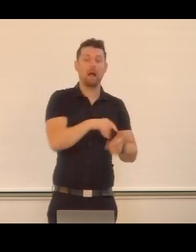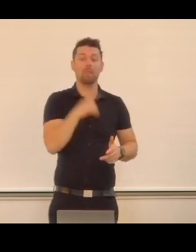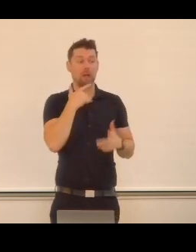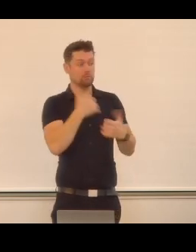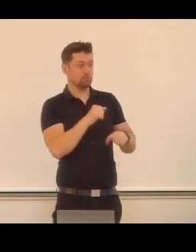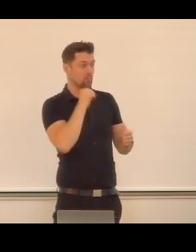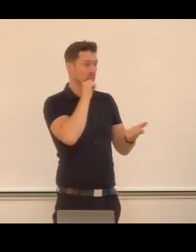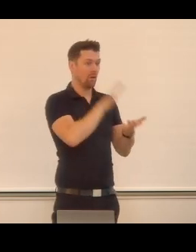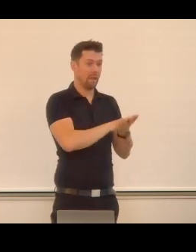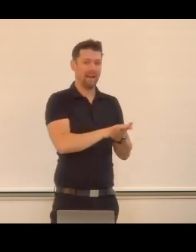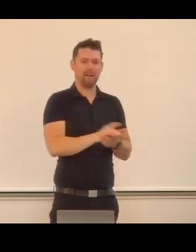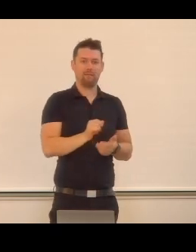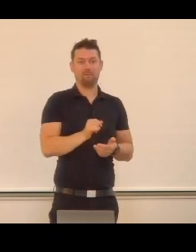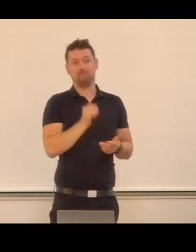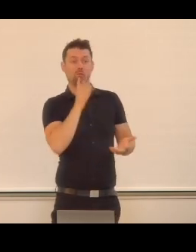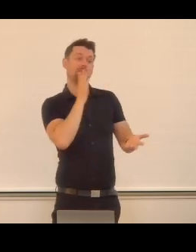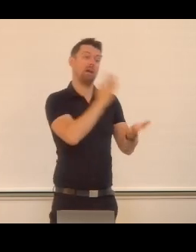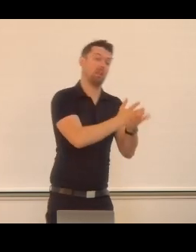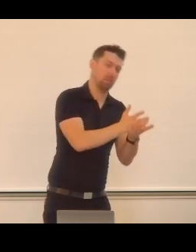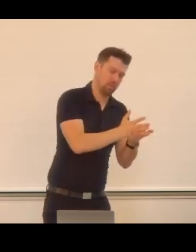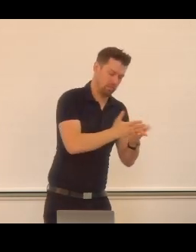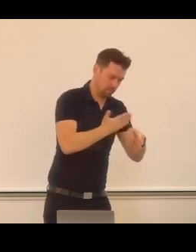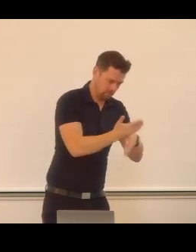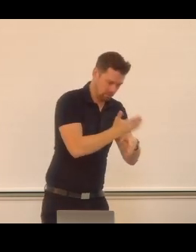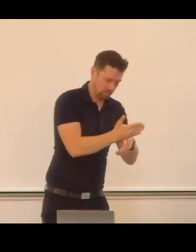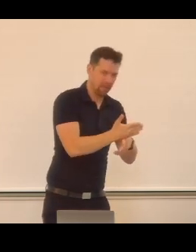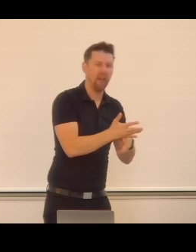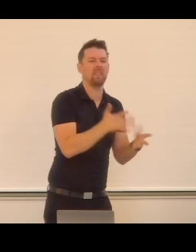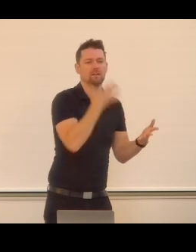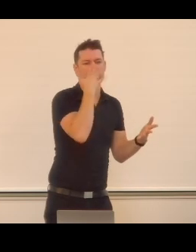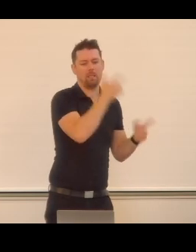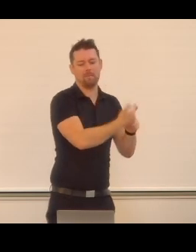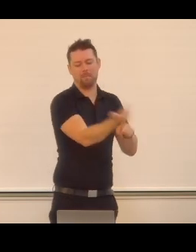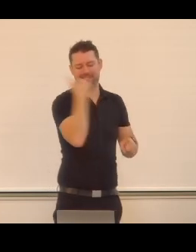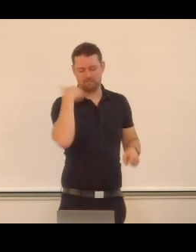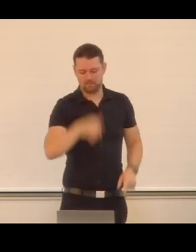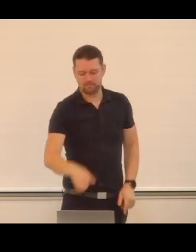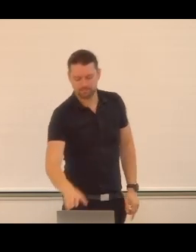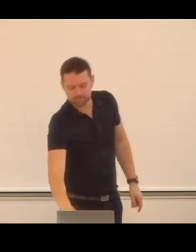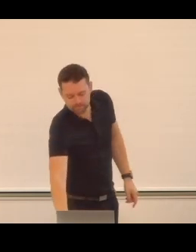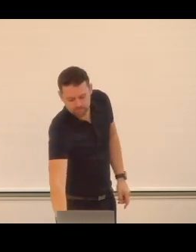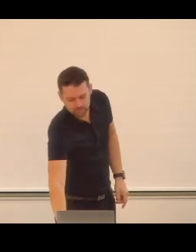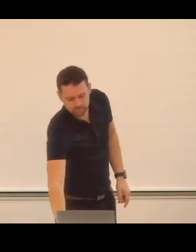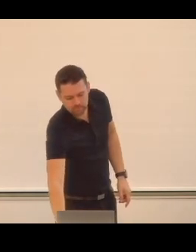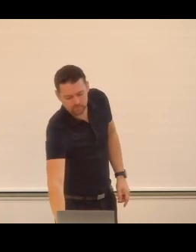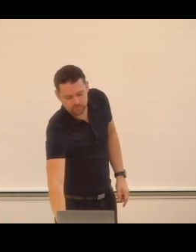we did them for real, and then simulated the return mission.